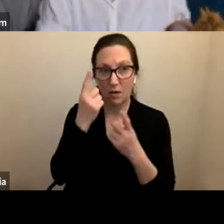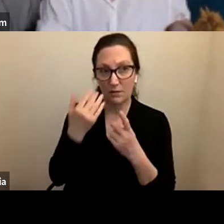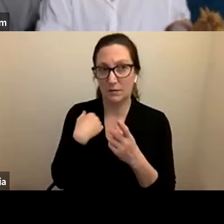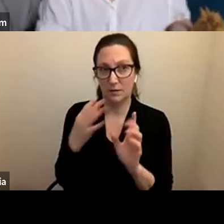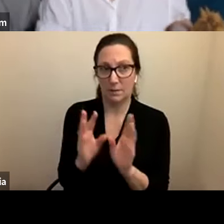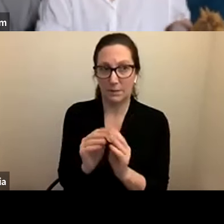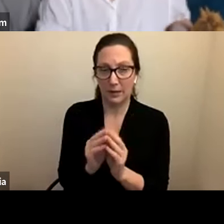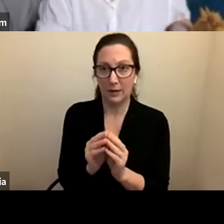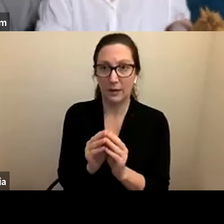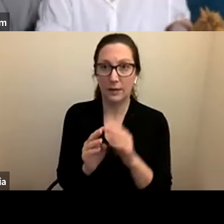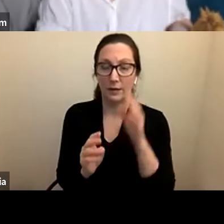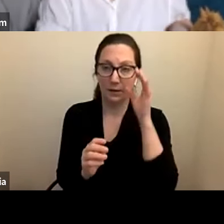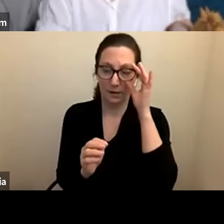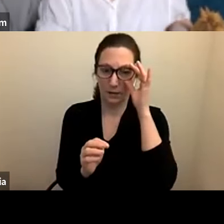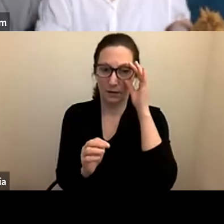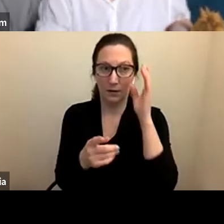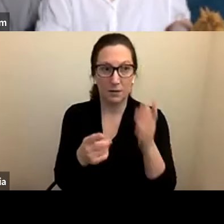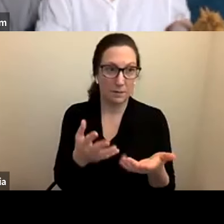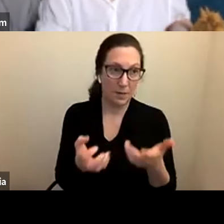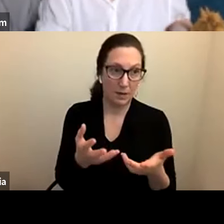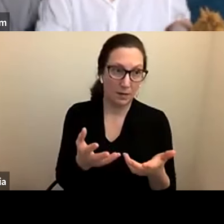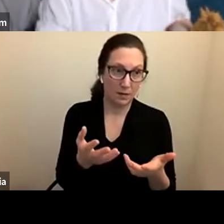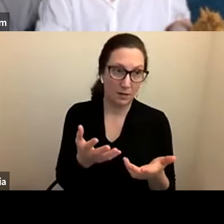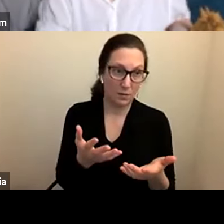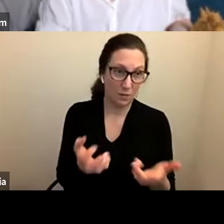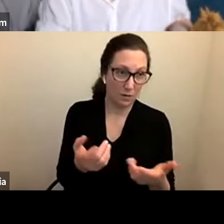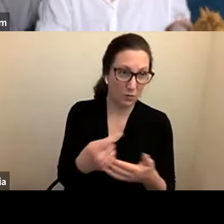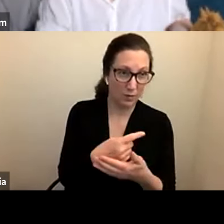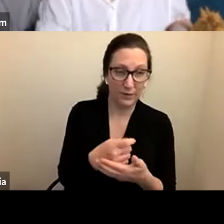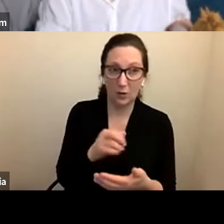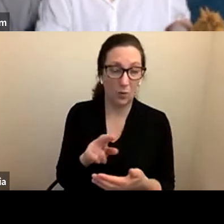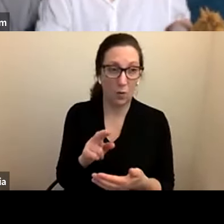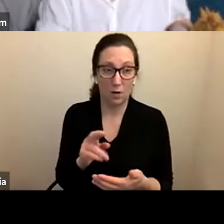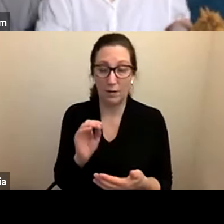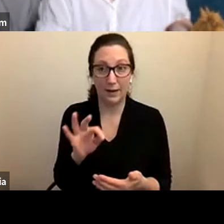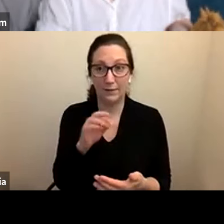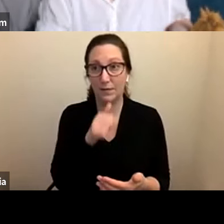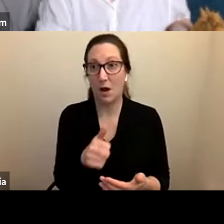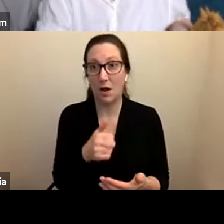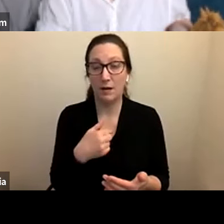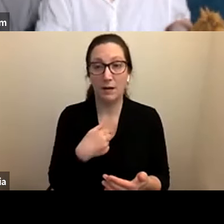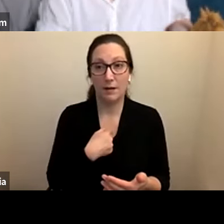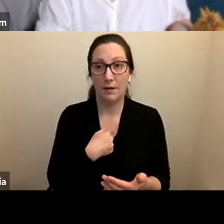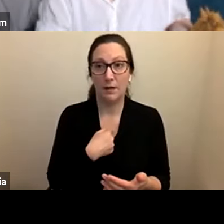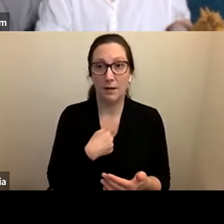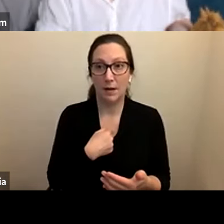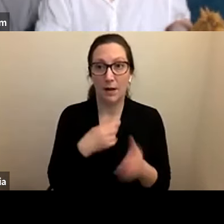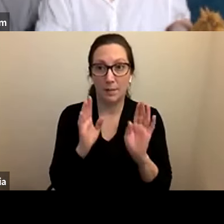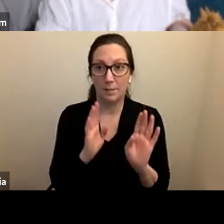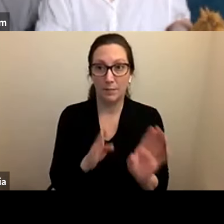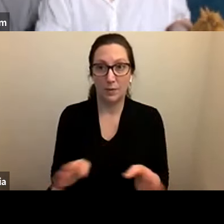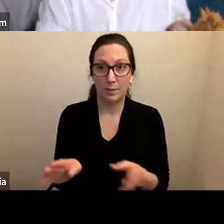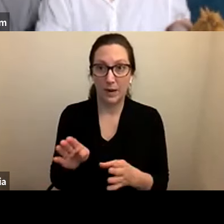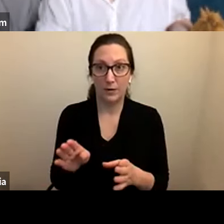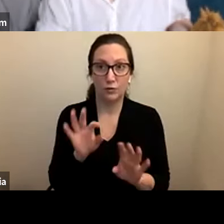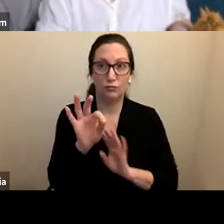she may want to review. If not, I am prepared, as I did with the work group, to offer some